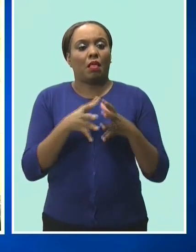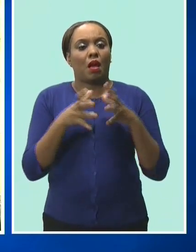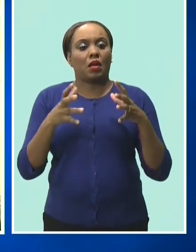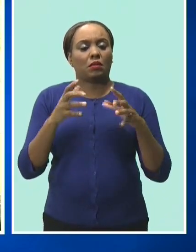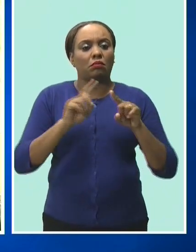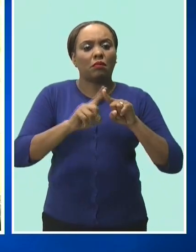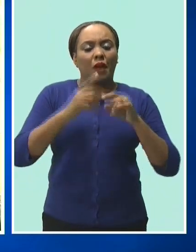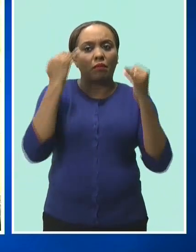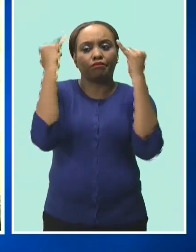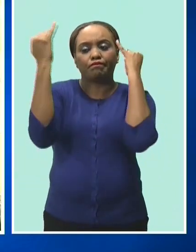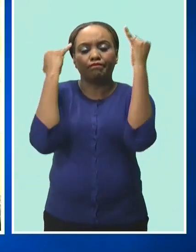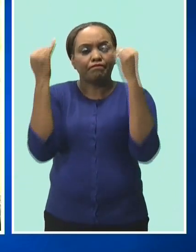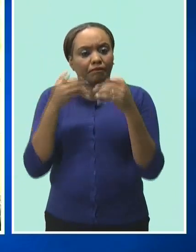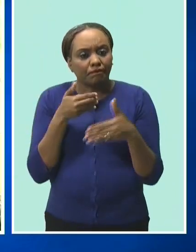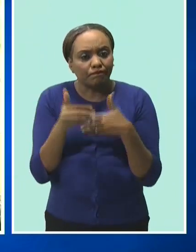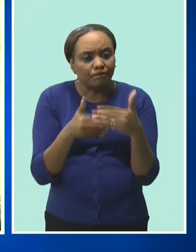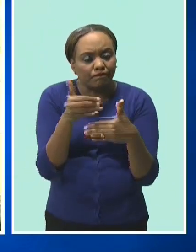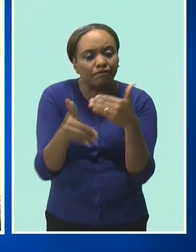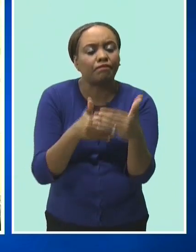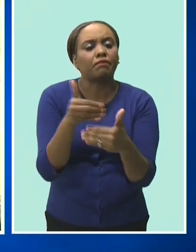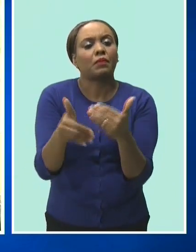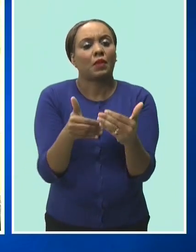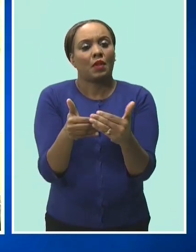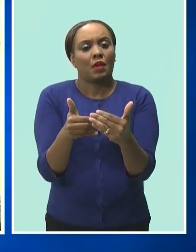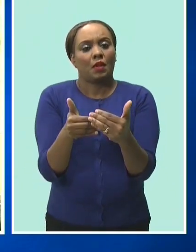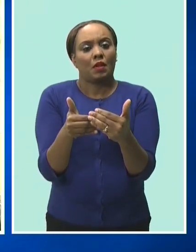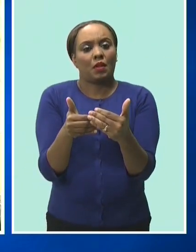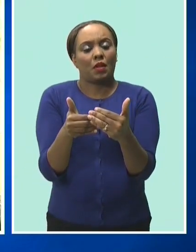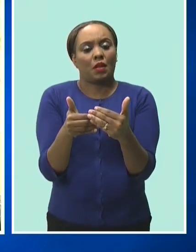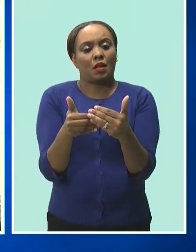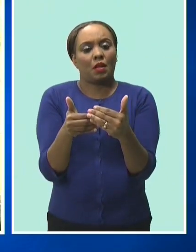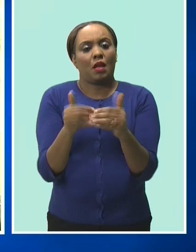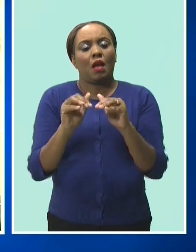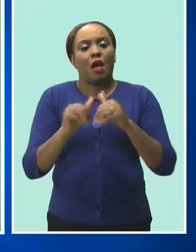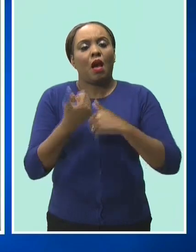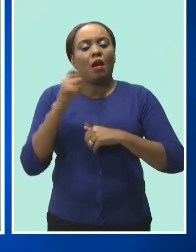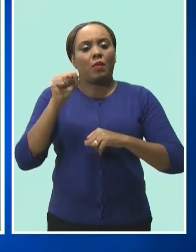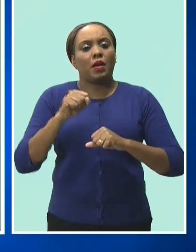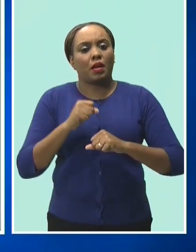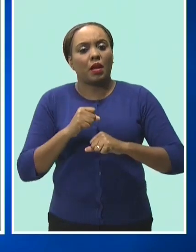forward from the preventative side and the proactive side.